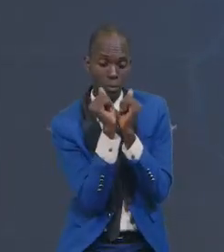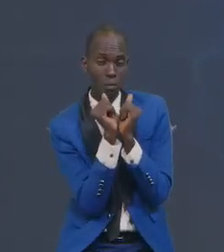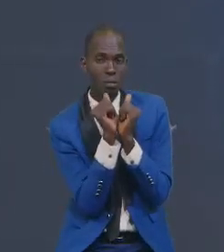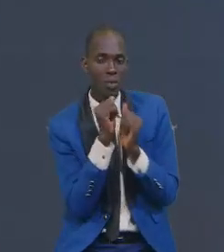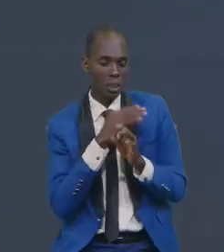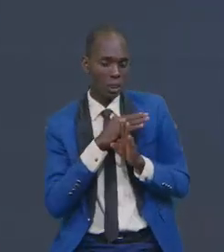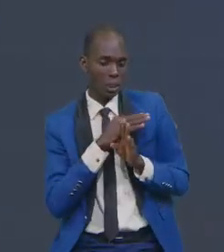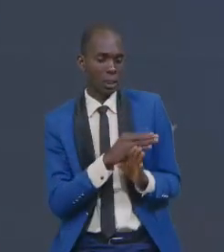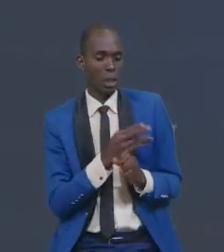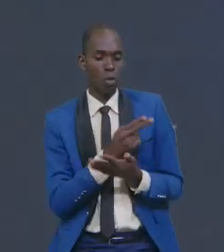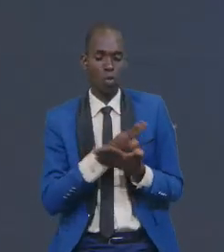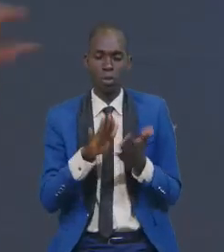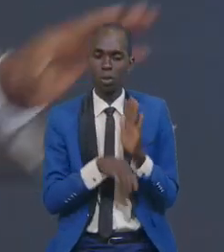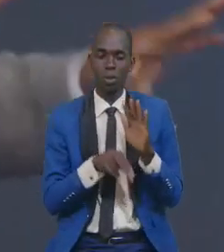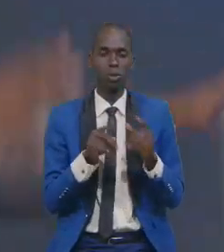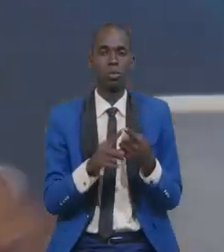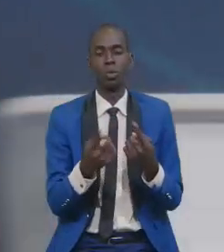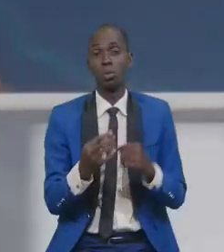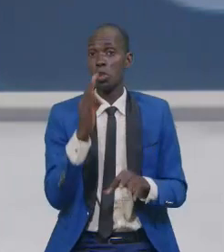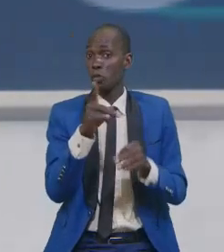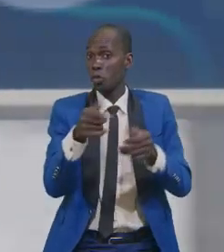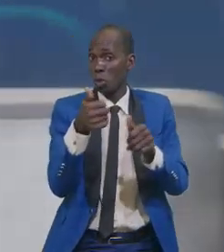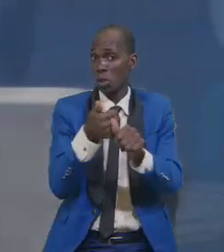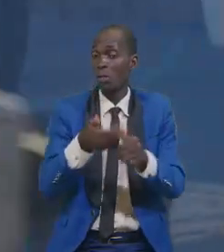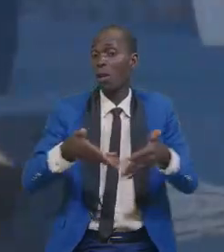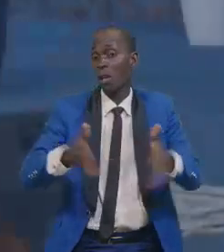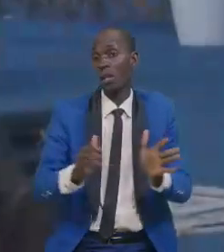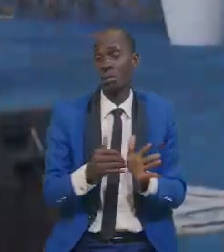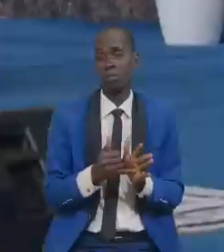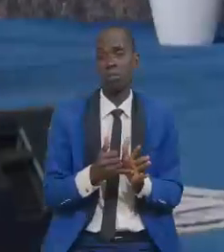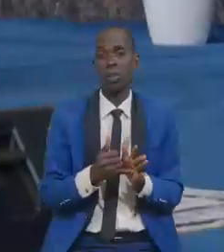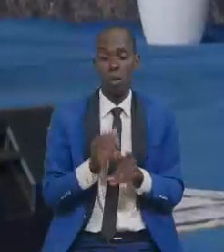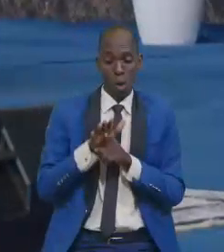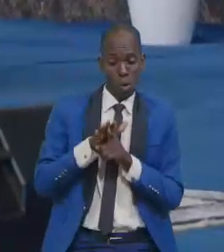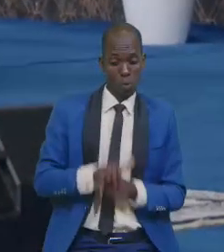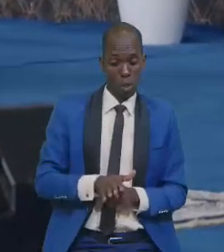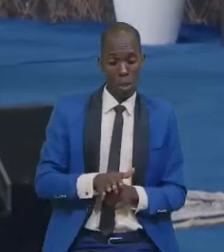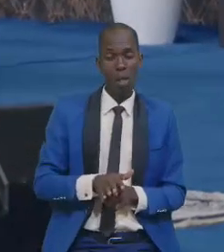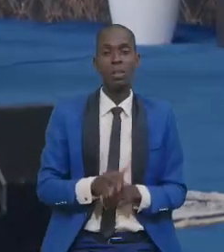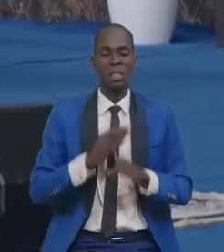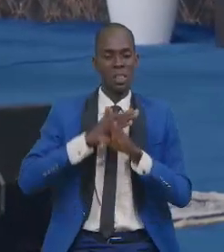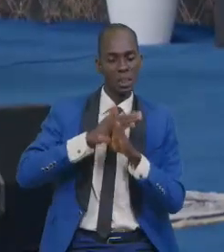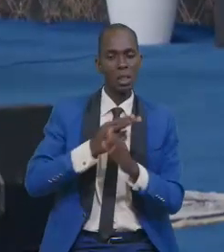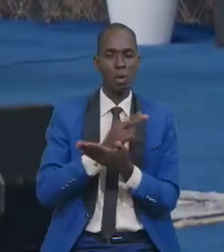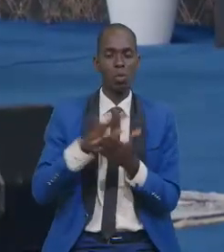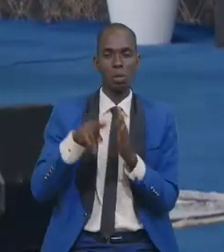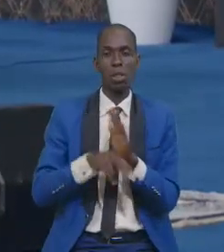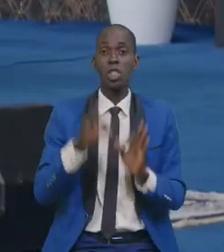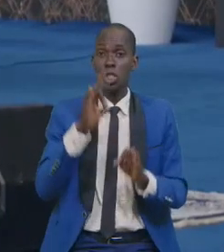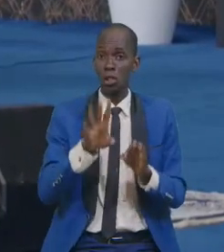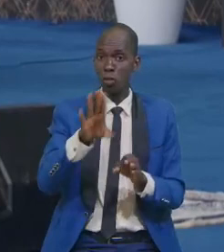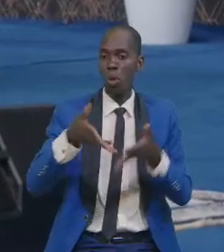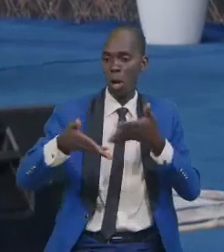holiness if you allow it. Oppression hinders holiness if you allow it. Persecution